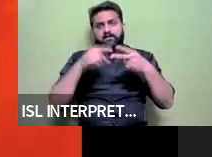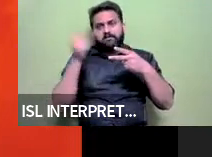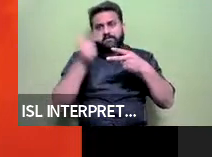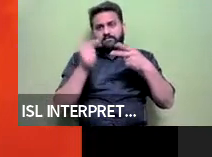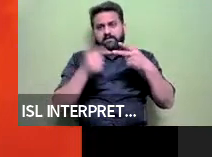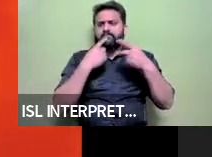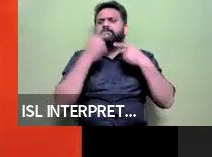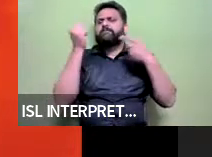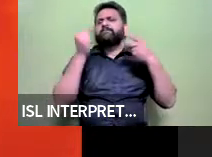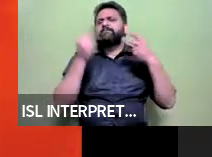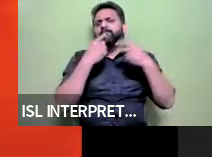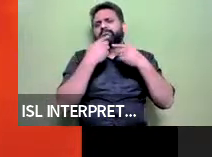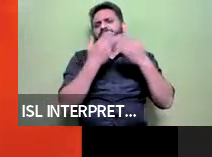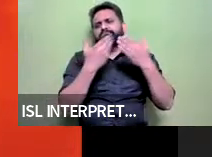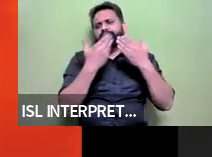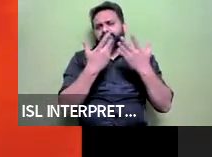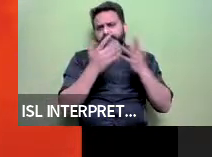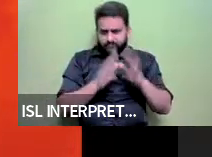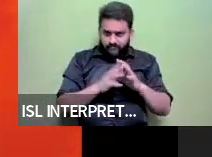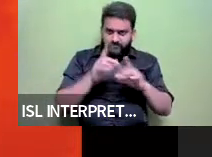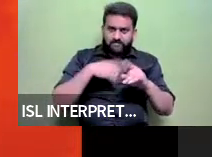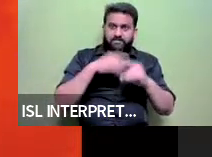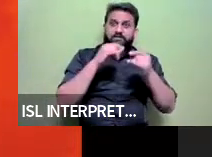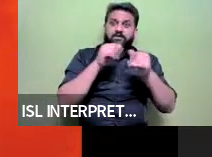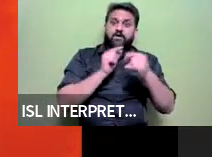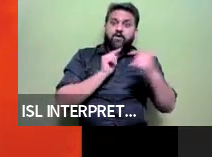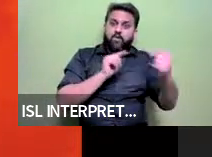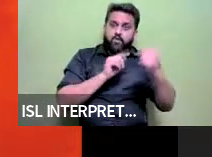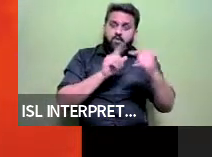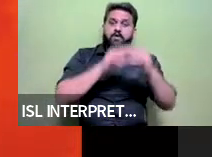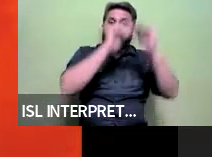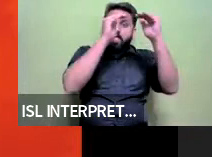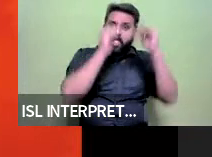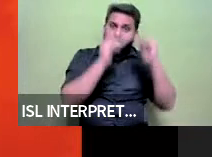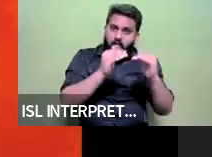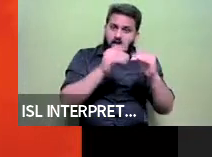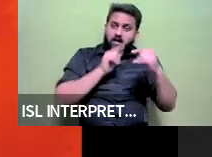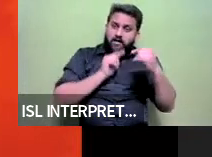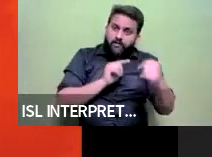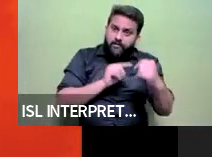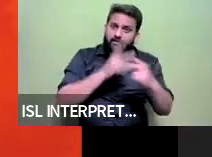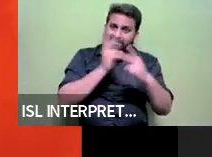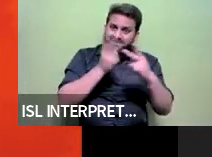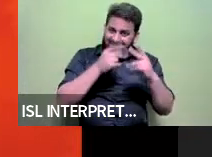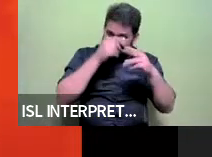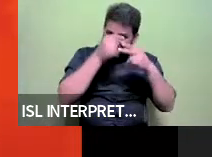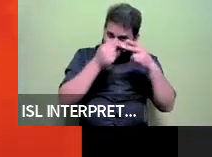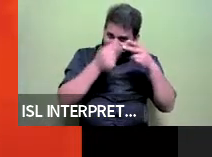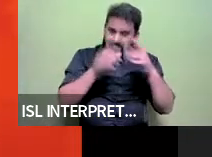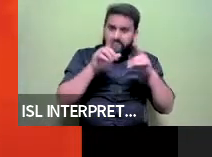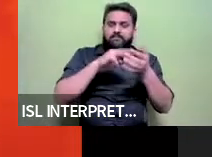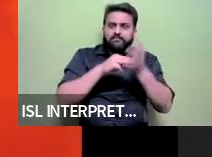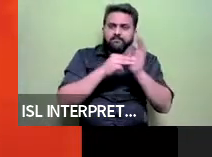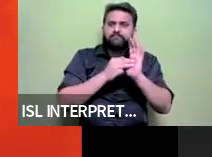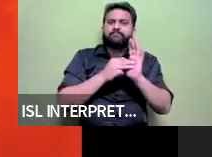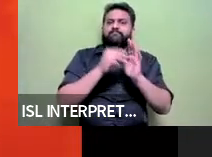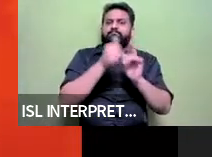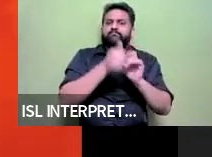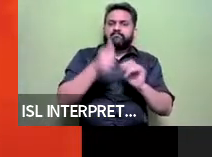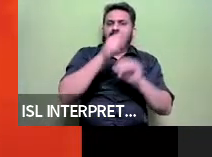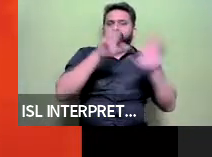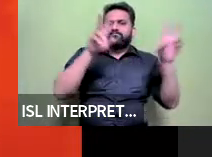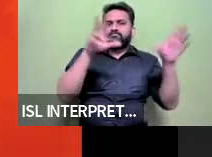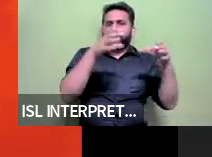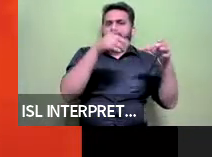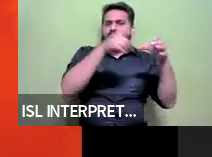say that. You can give arguments, sub-arguments, you can do that. So in that way, you can tell the tribunal that under the first